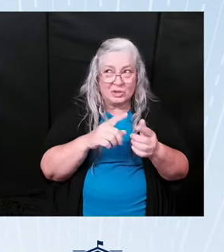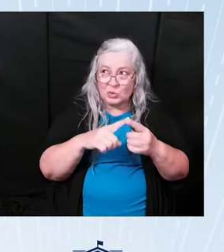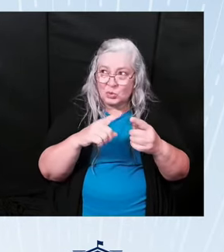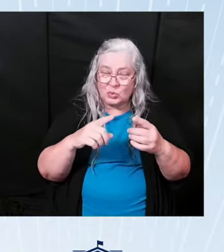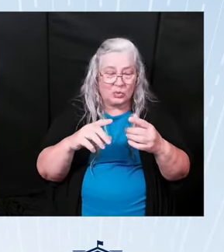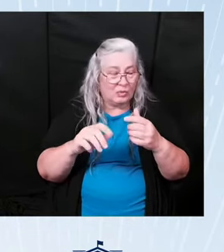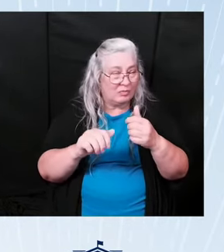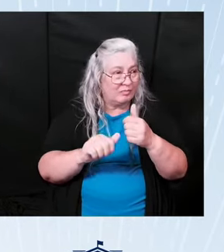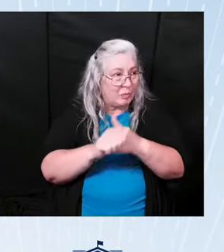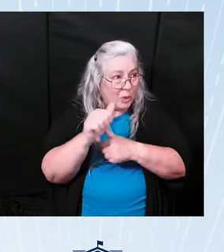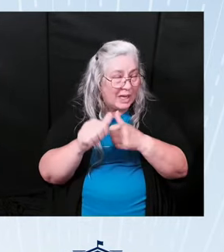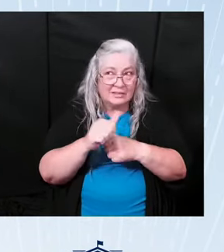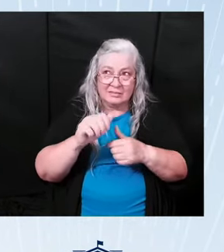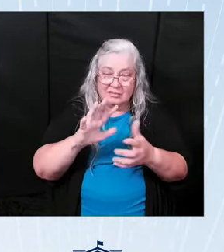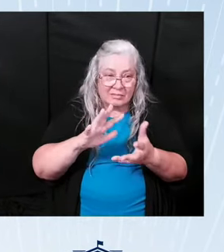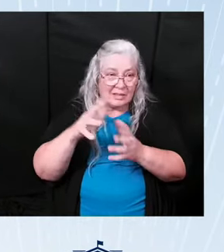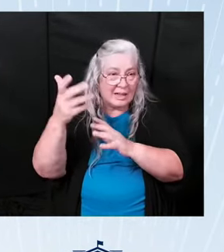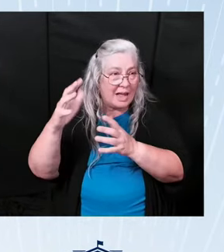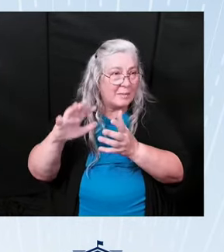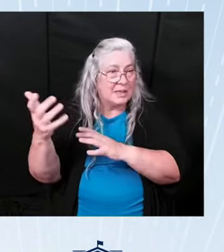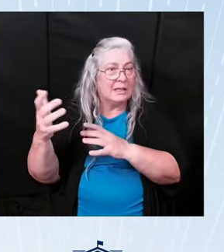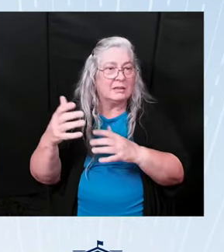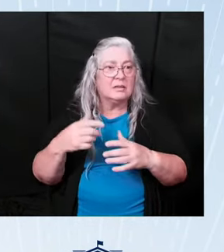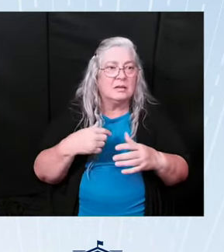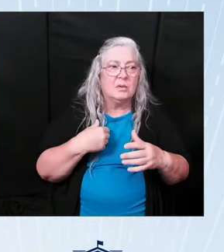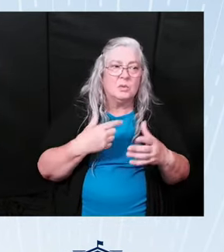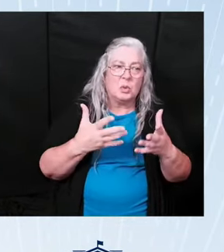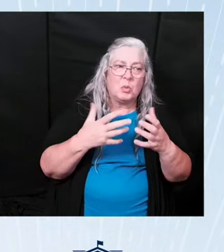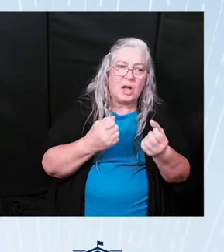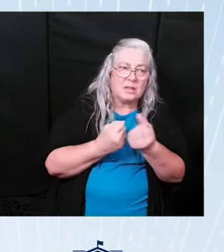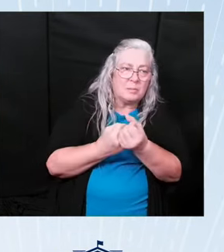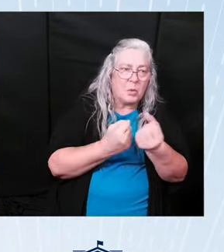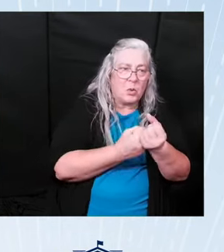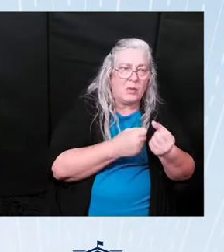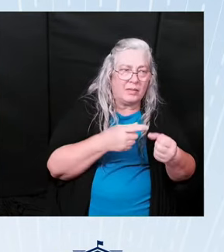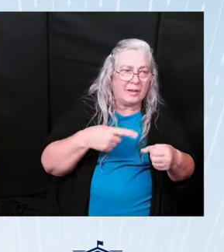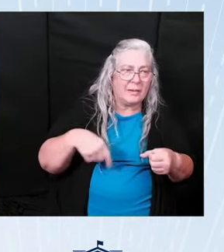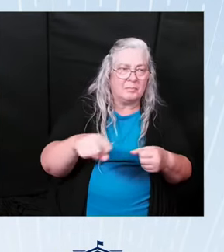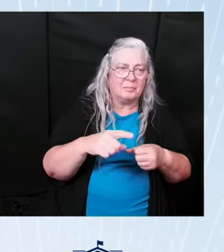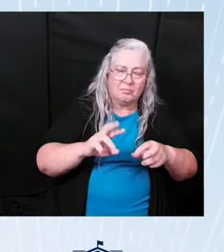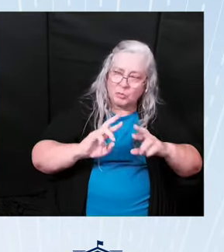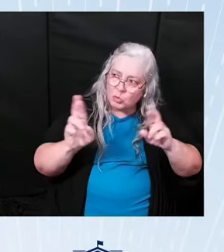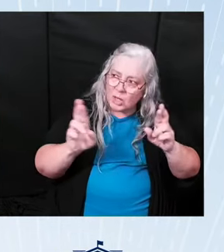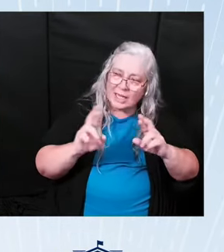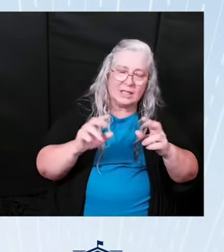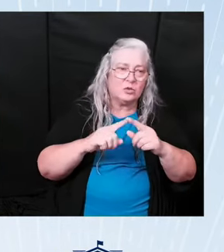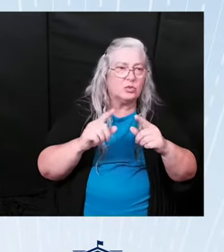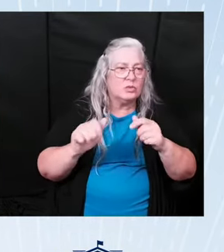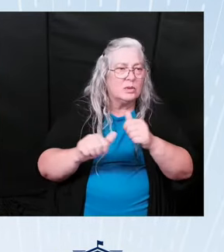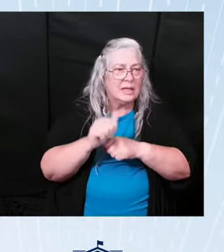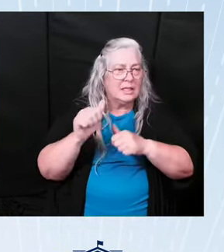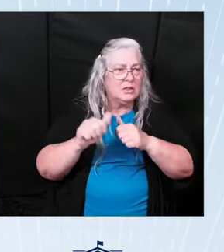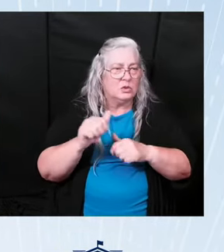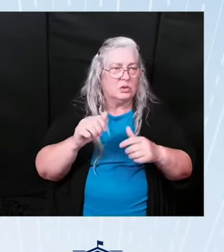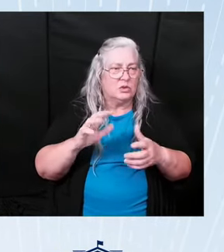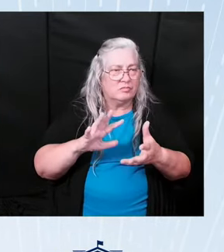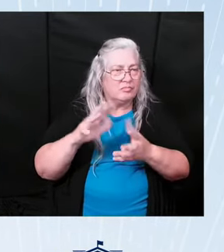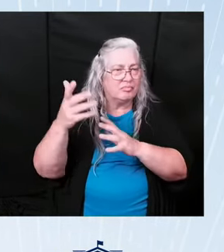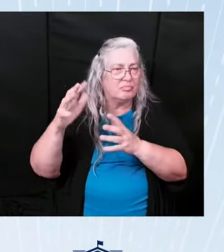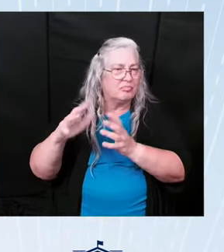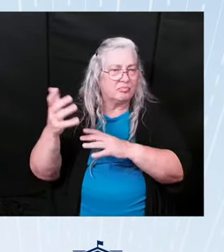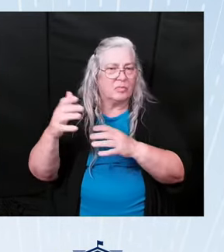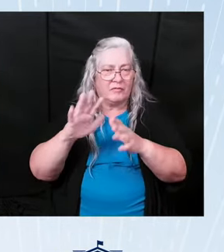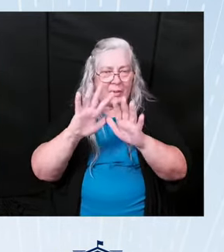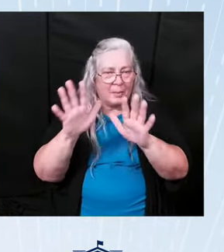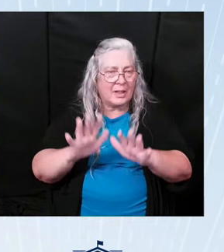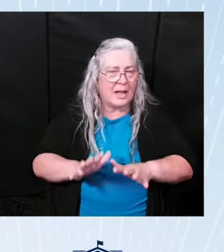private sector, with tribes, and more than a dozen philanthropic organizations that have already invested more